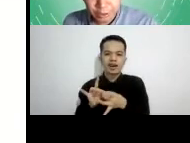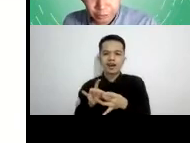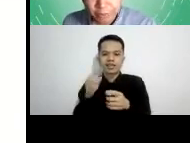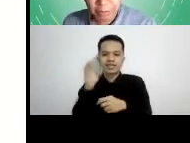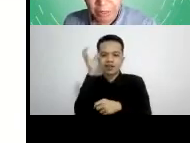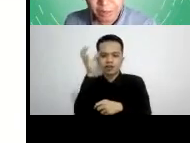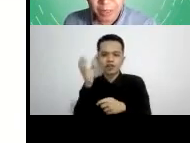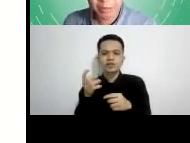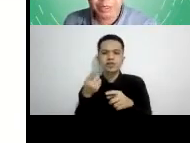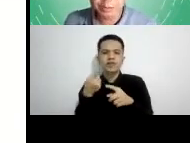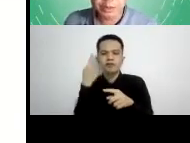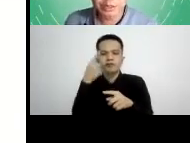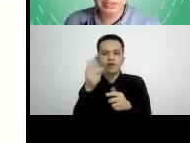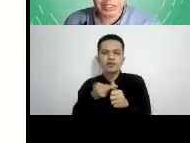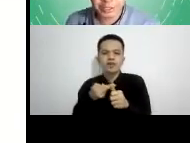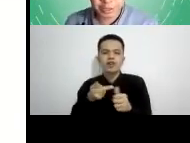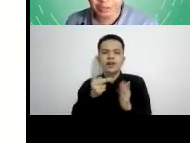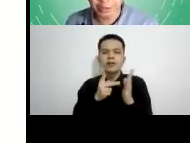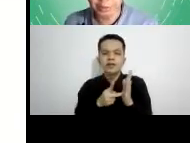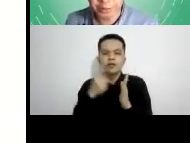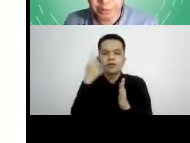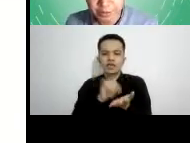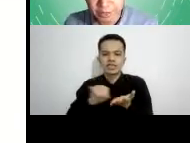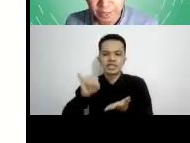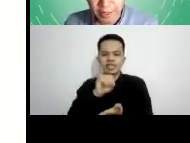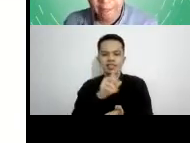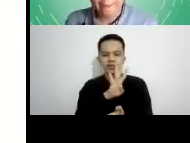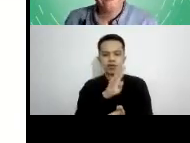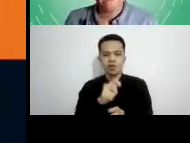they are driven primarily by the principles of Industry 4.0.